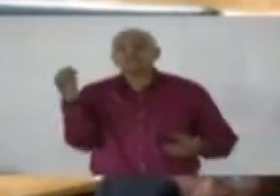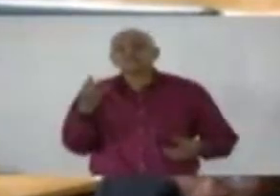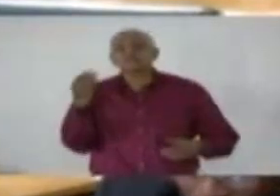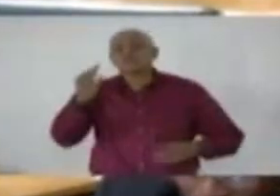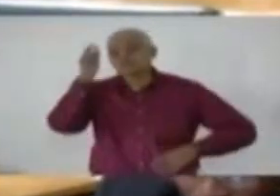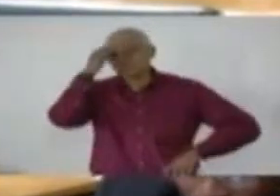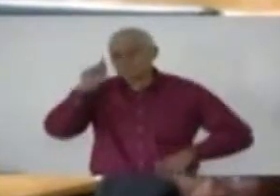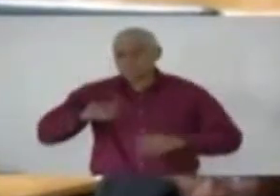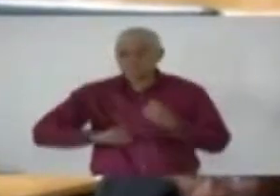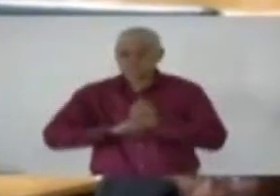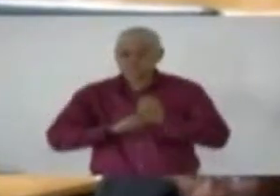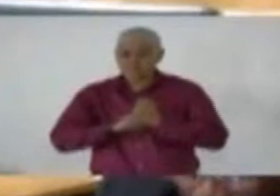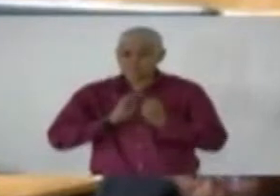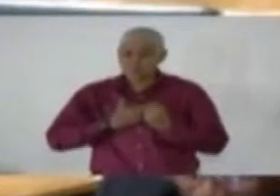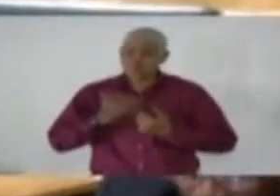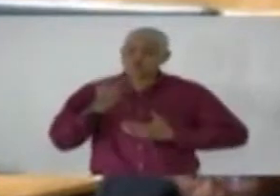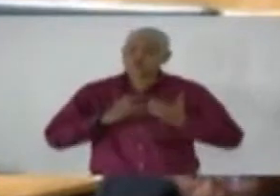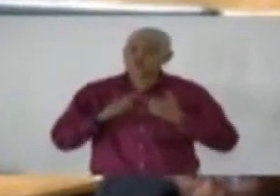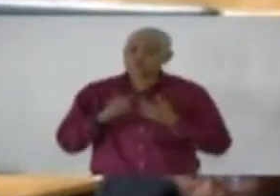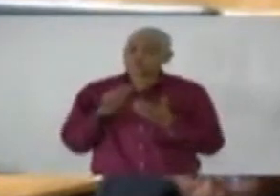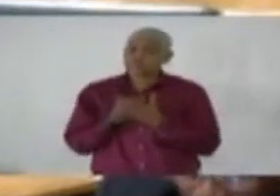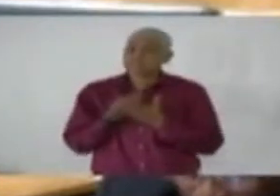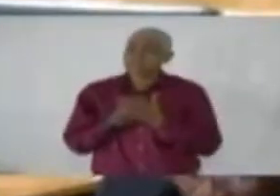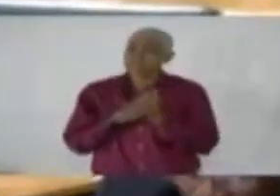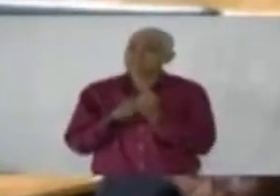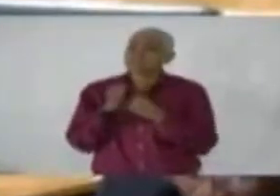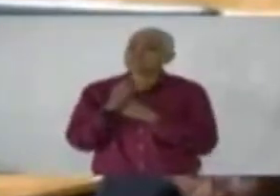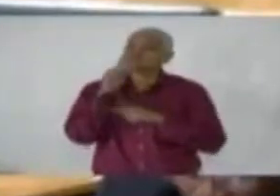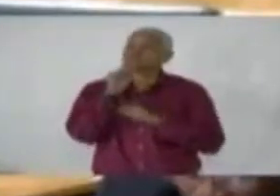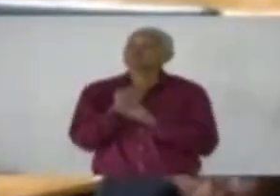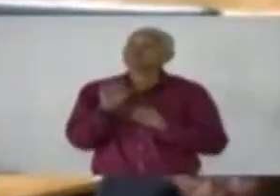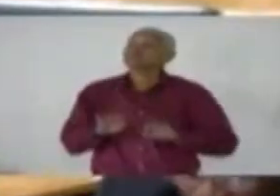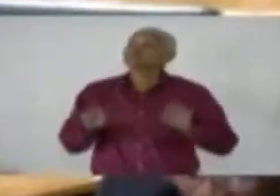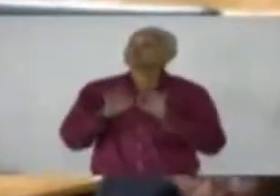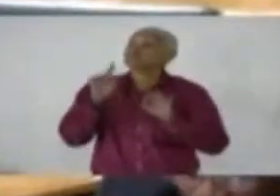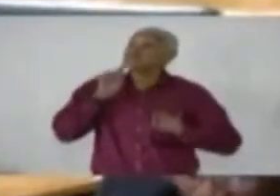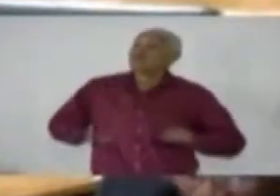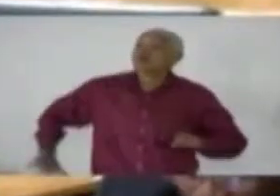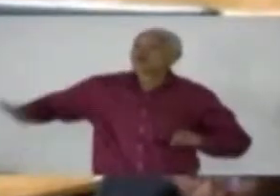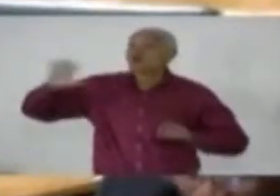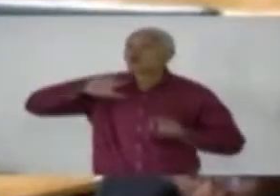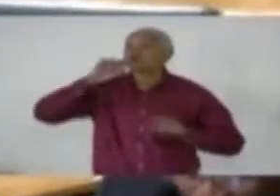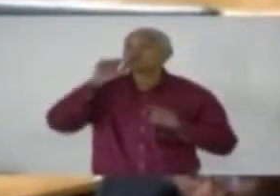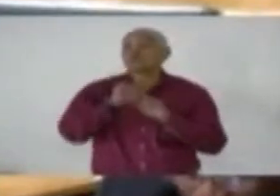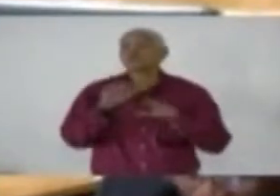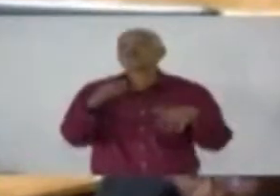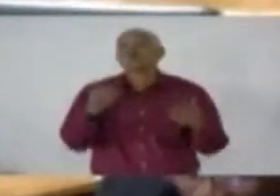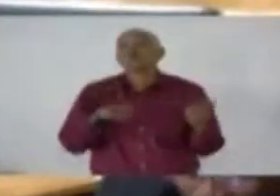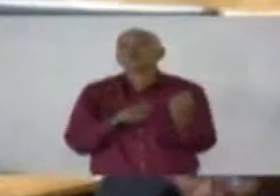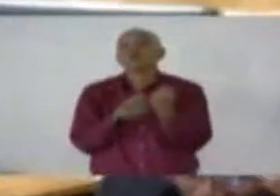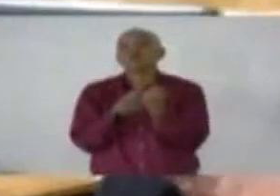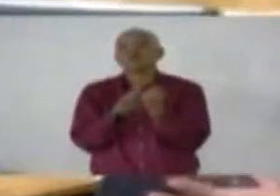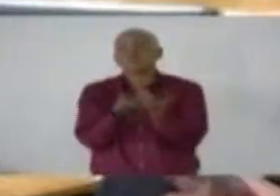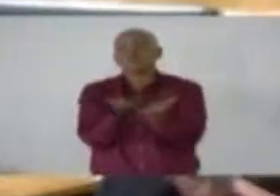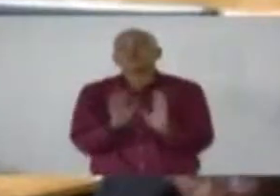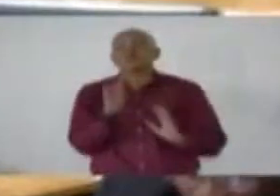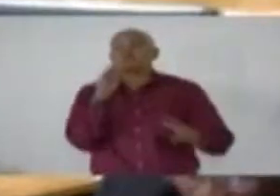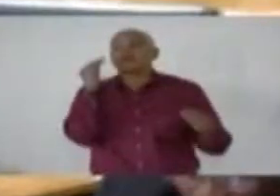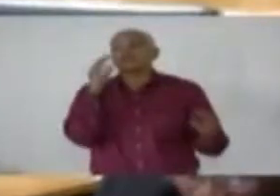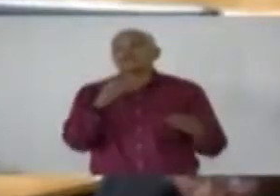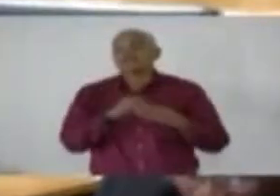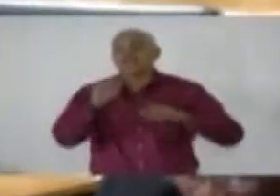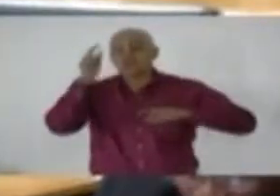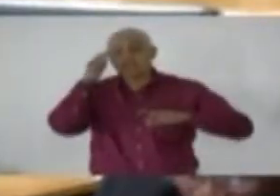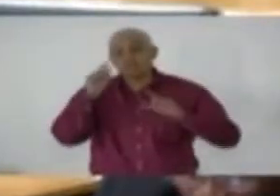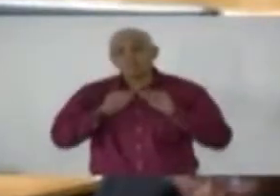needs to support our social and physical infrastructure, it is incumbent on all of us to make sure we support them, as I said, in government and